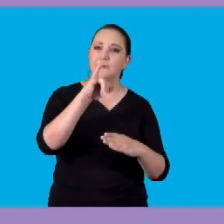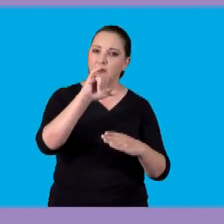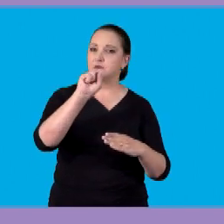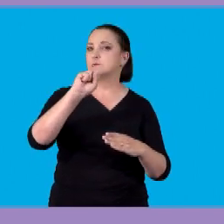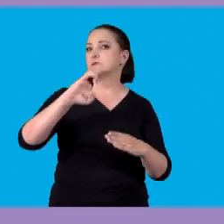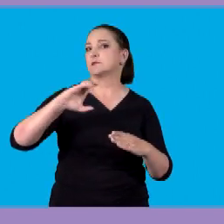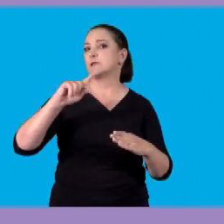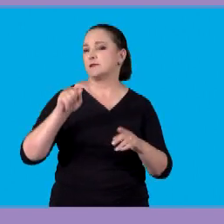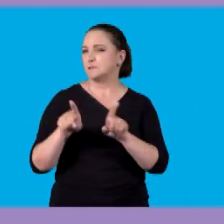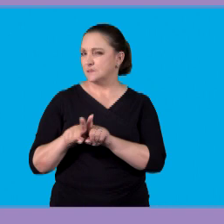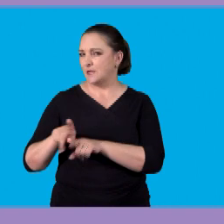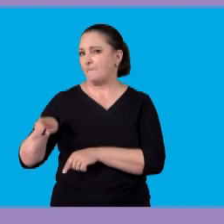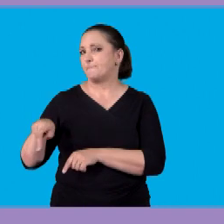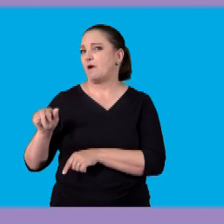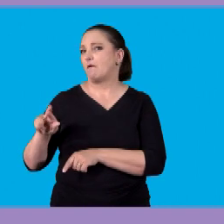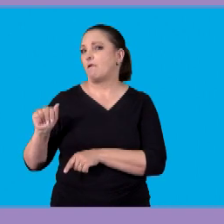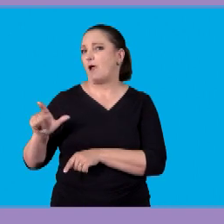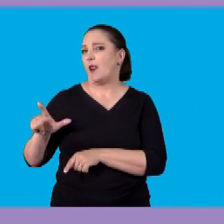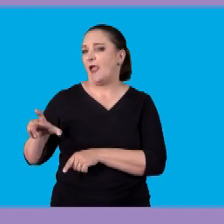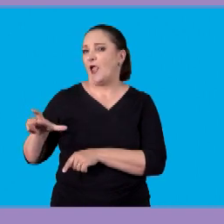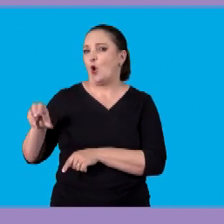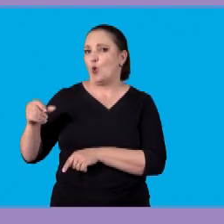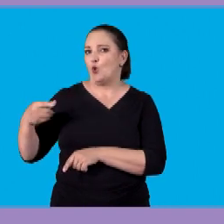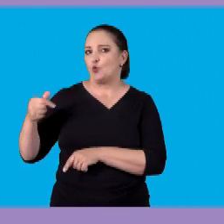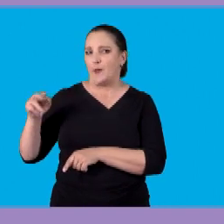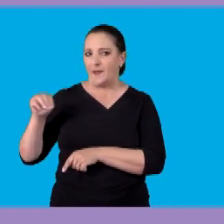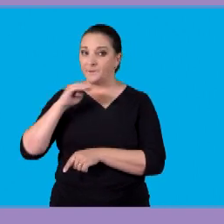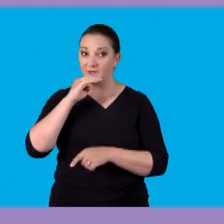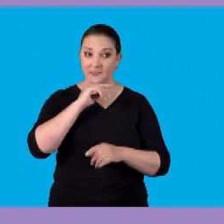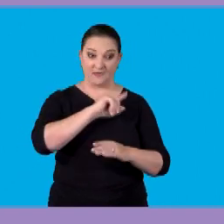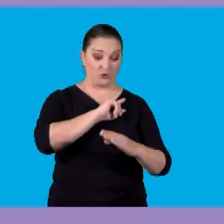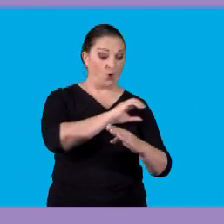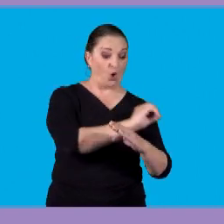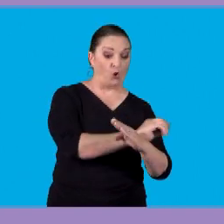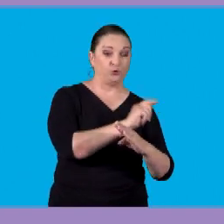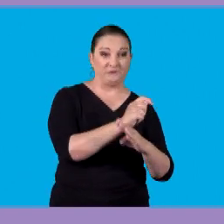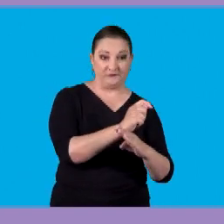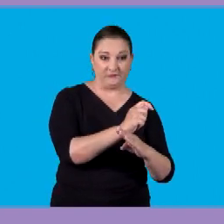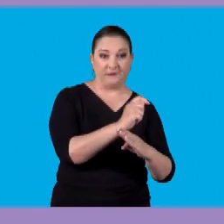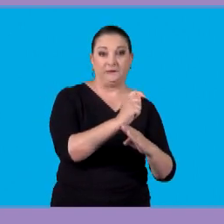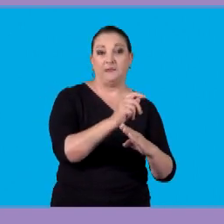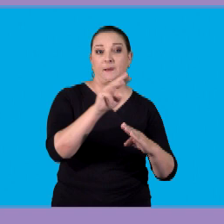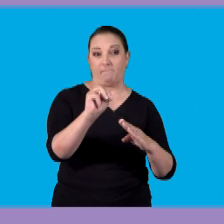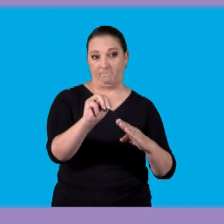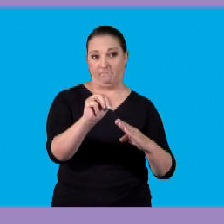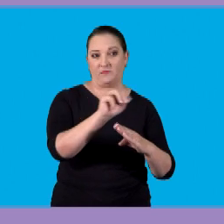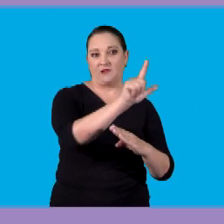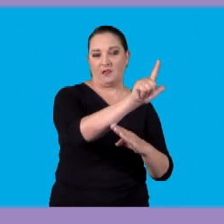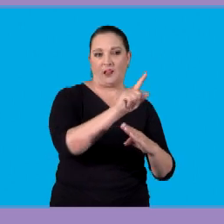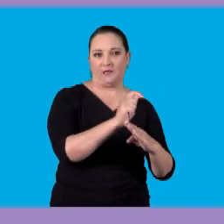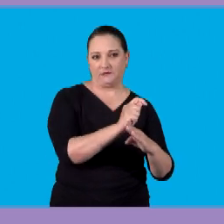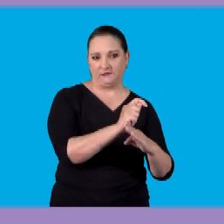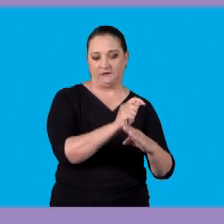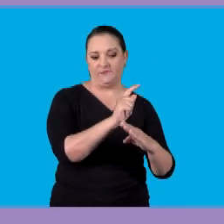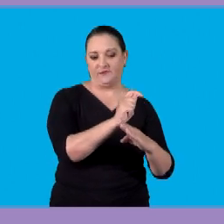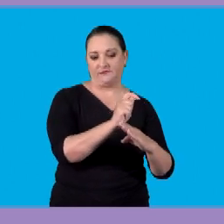other just like they did with a parallelogram. So what does this mean? It means that OT is equals to TM. It also means